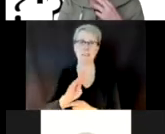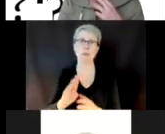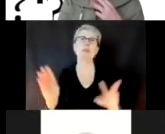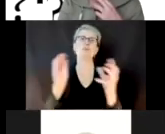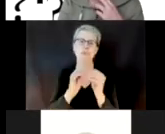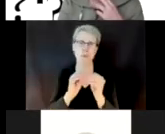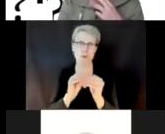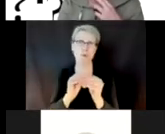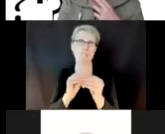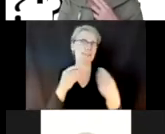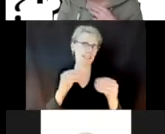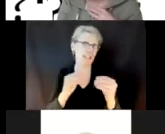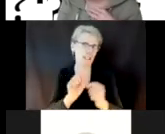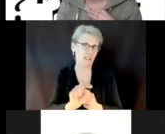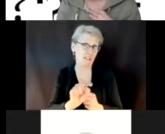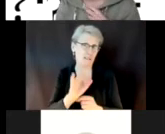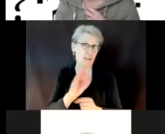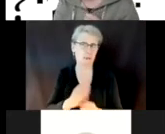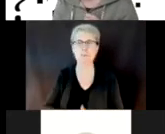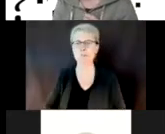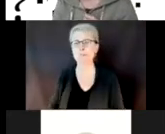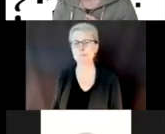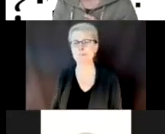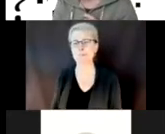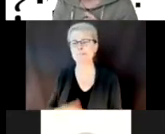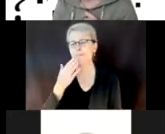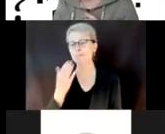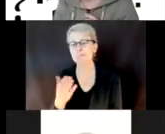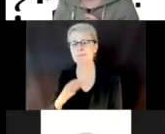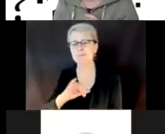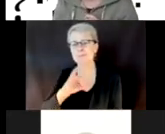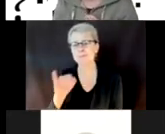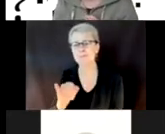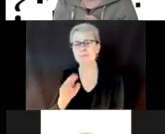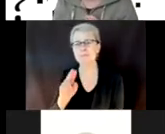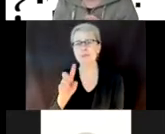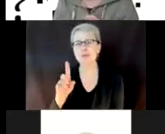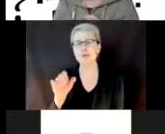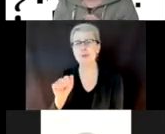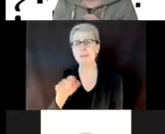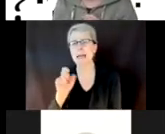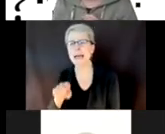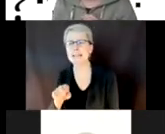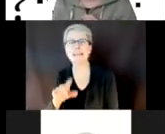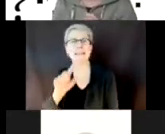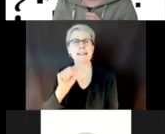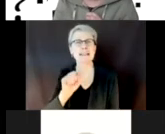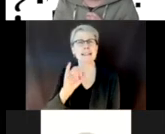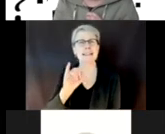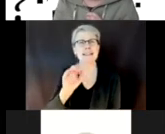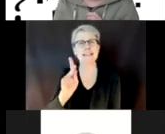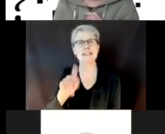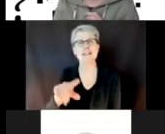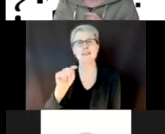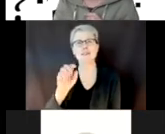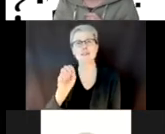sale. Awesome. Thank you. Julia asks, can you comment on TikTok and the newer